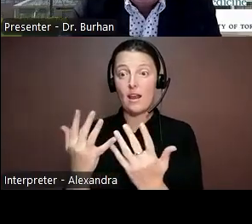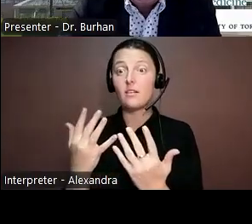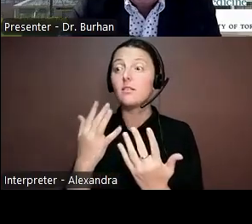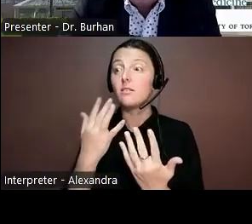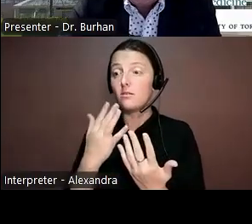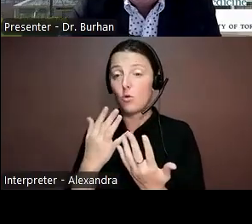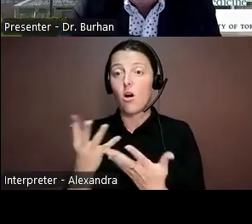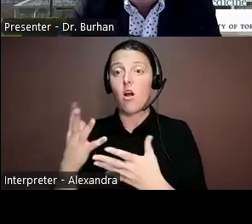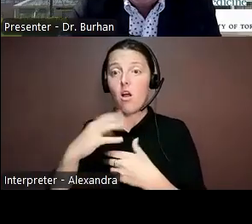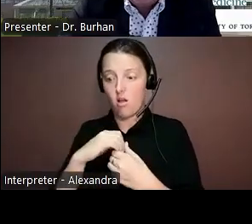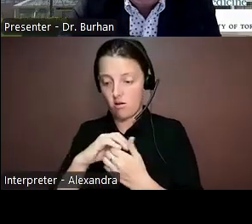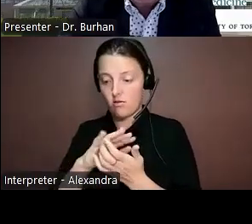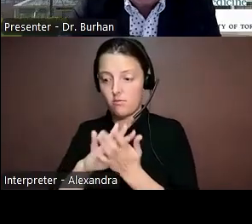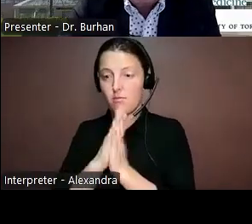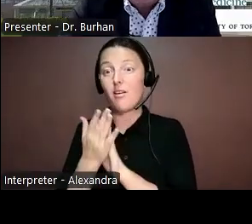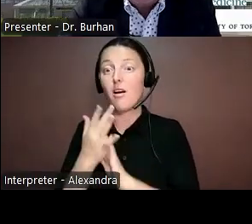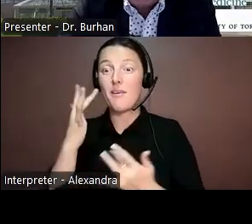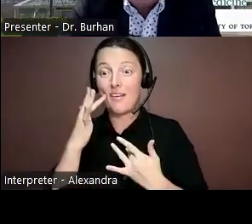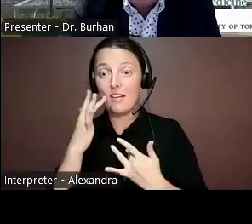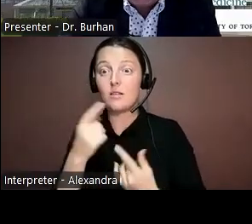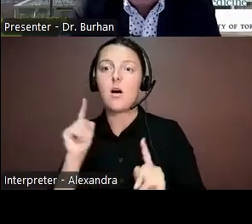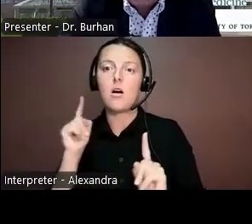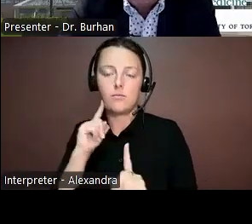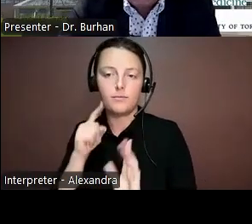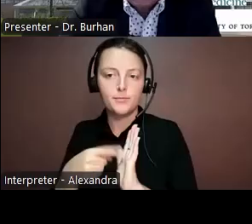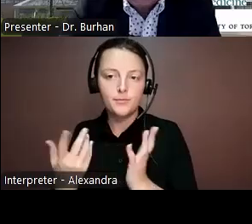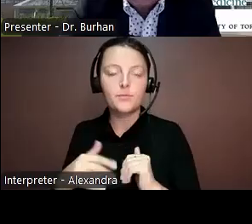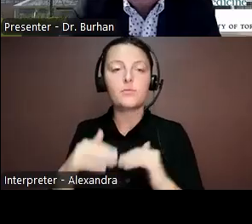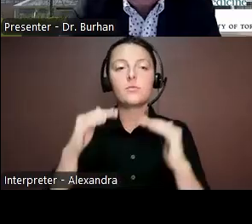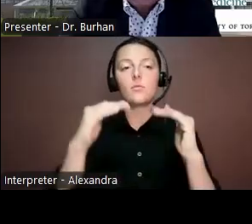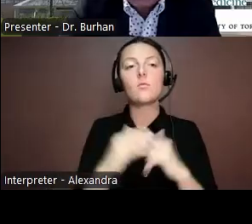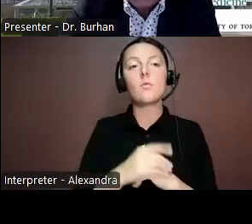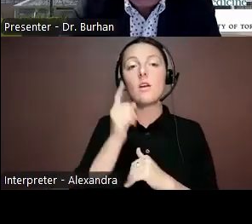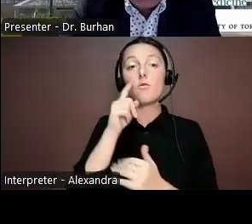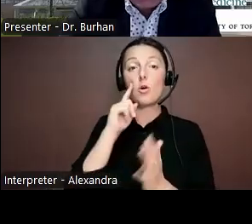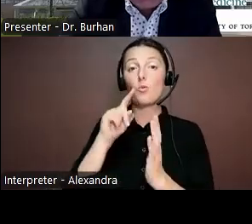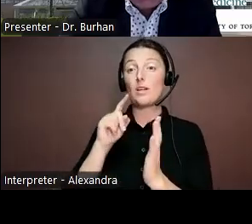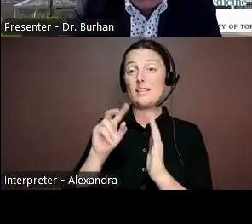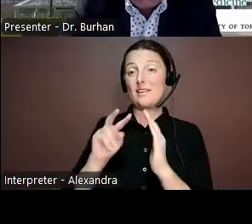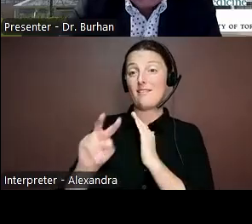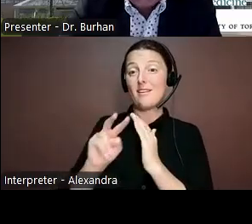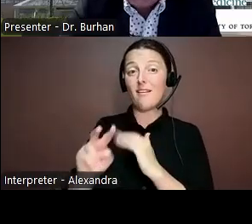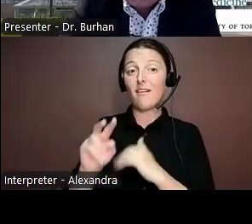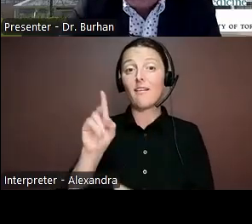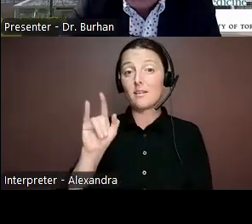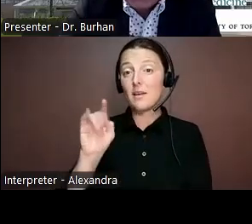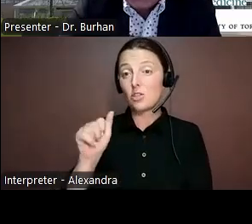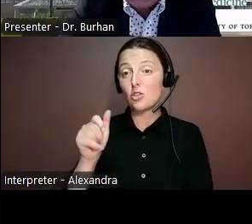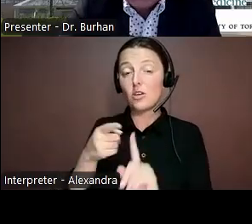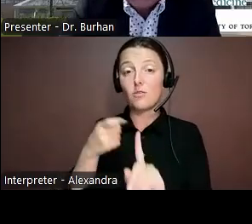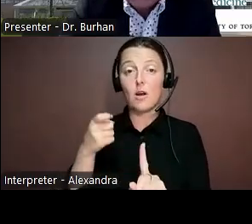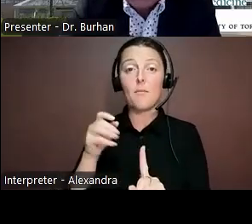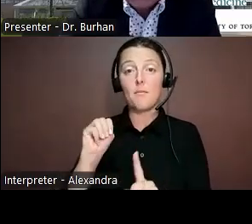So predicting dementia from the mild behavioral impairment has now been looked at. This is from the